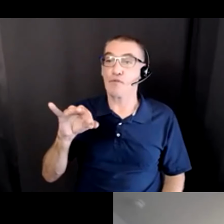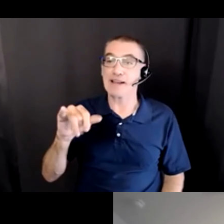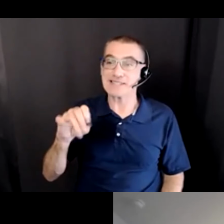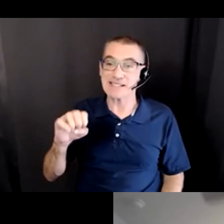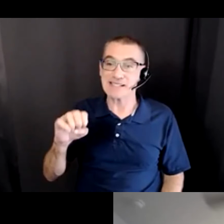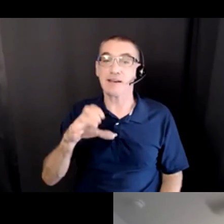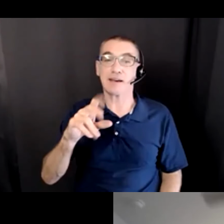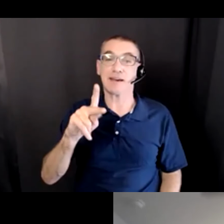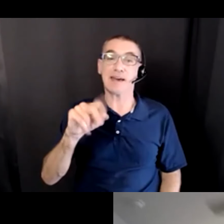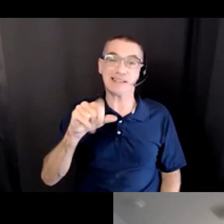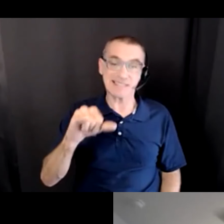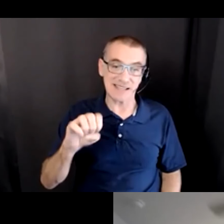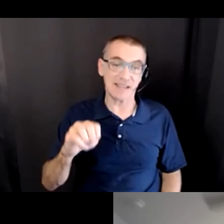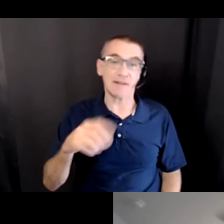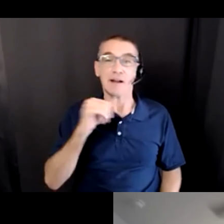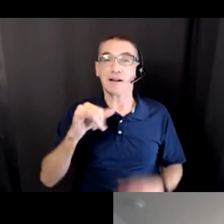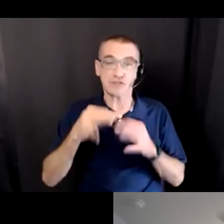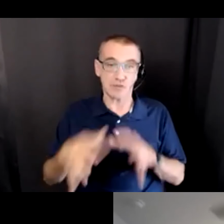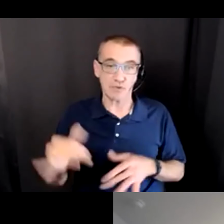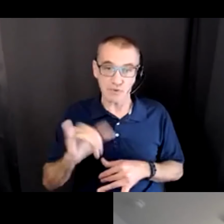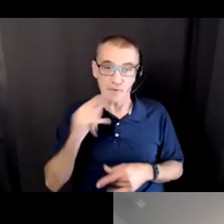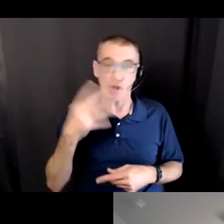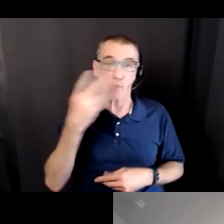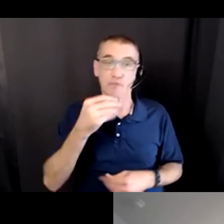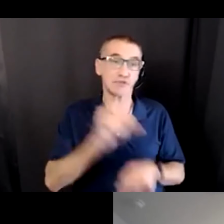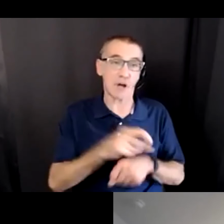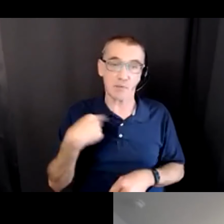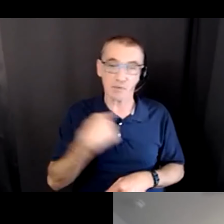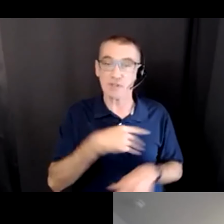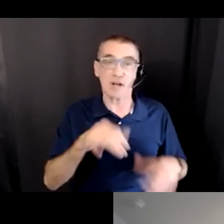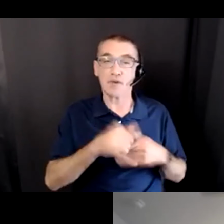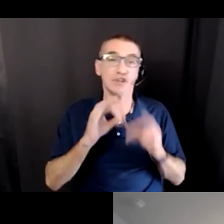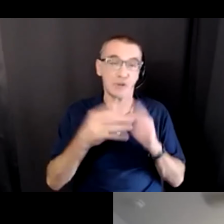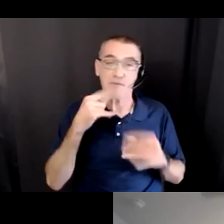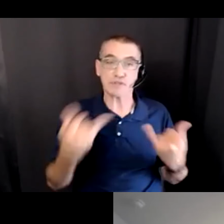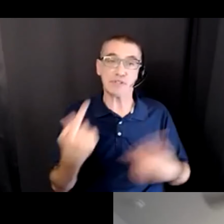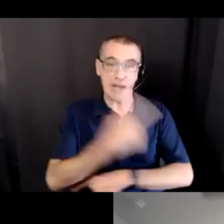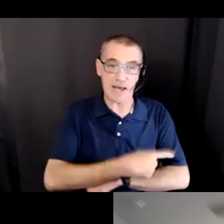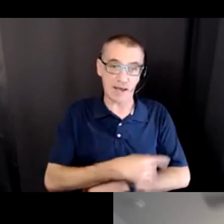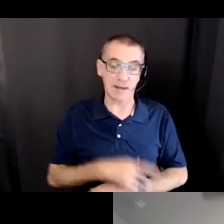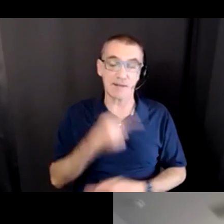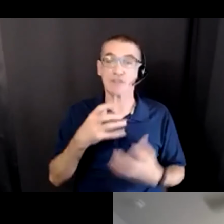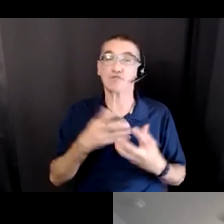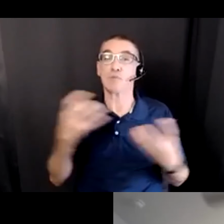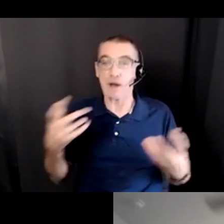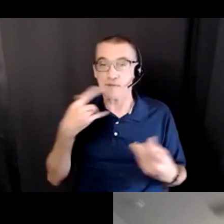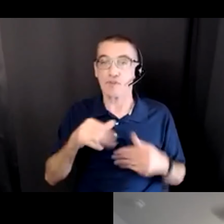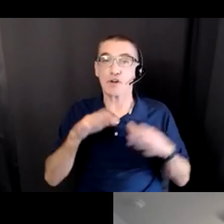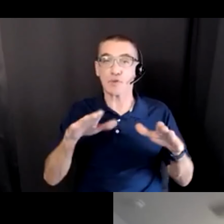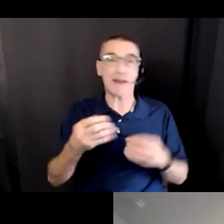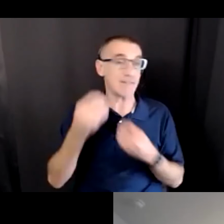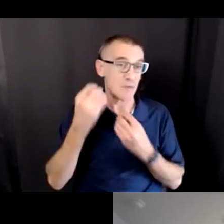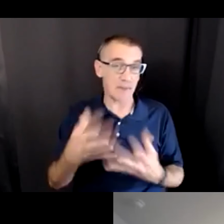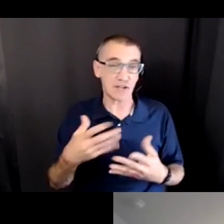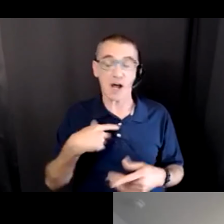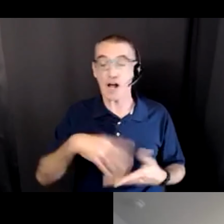Casey, as well as our ASL interpreters for the beautiful job you've done interpreting for today. Thank you so much for the great information. I